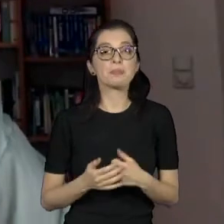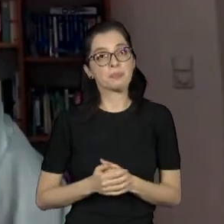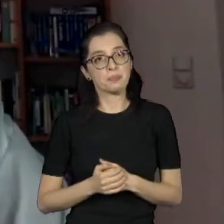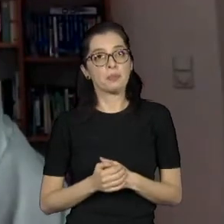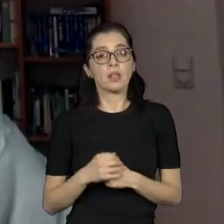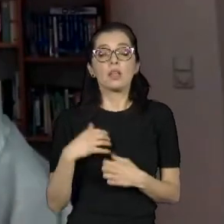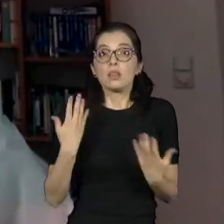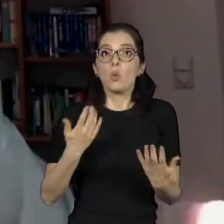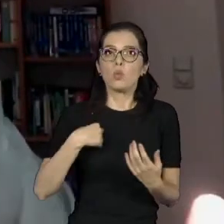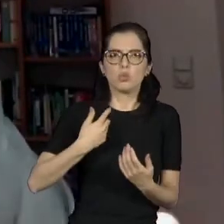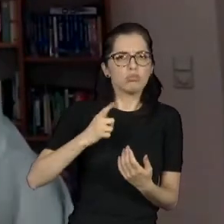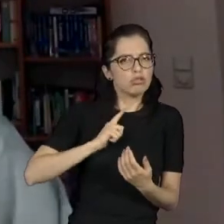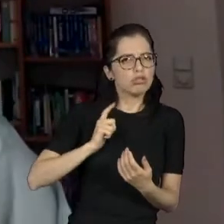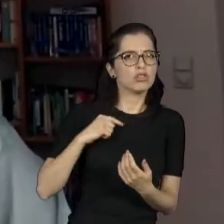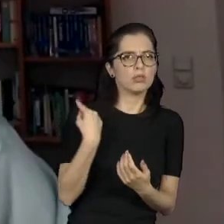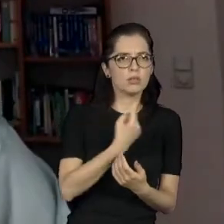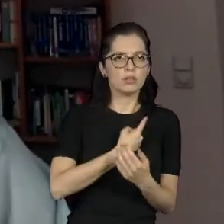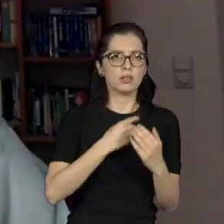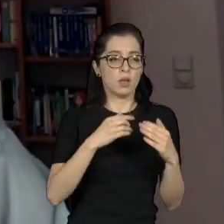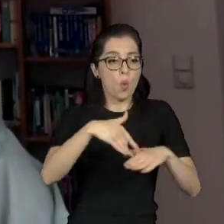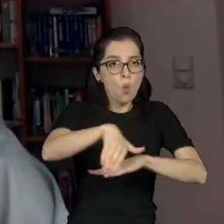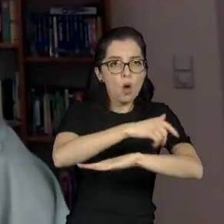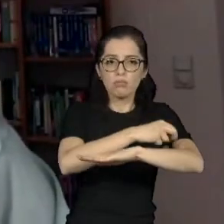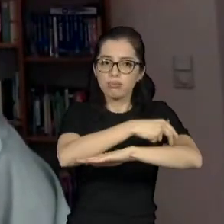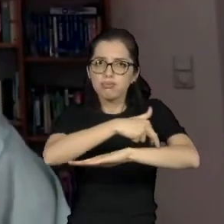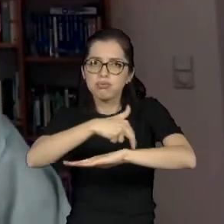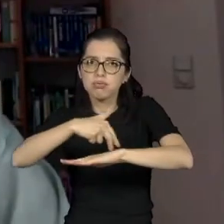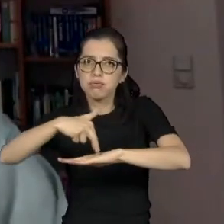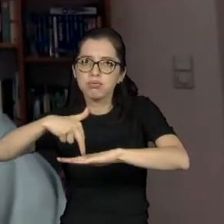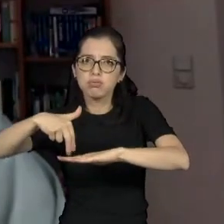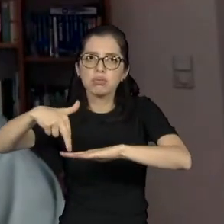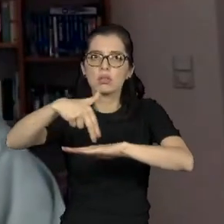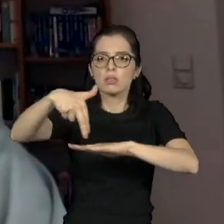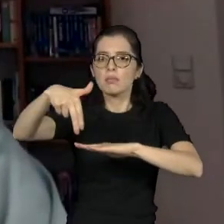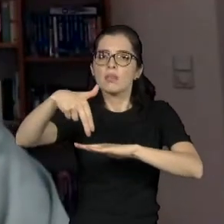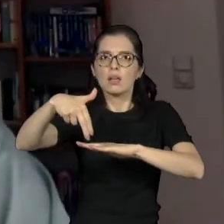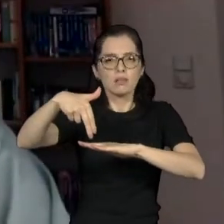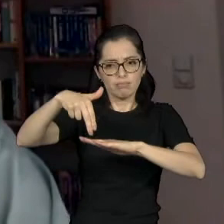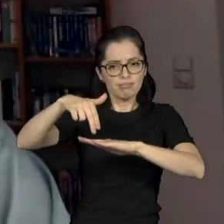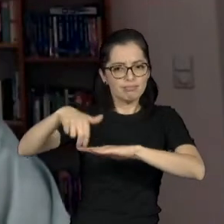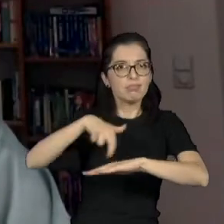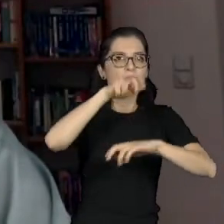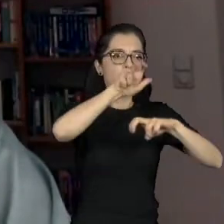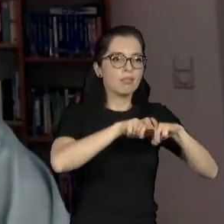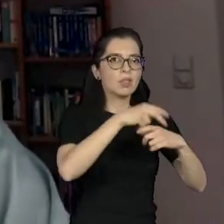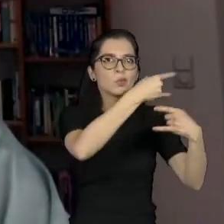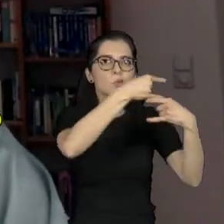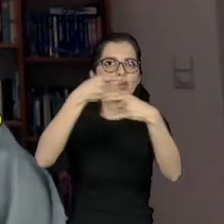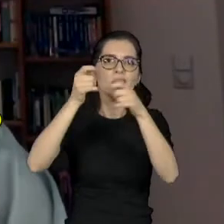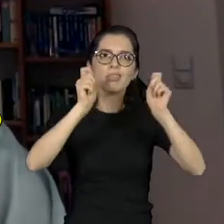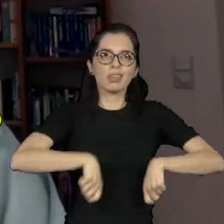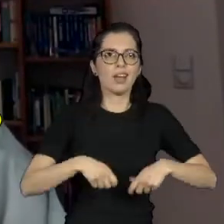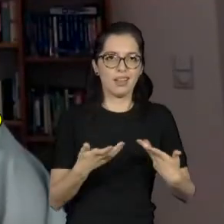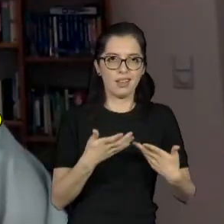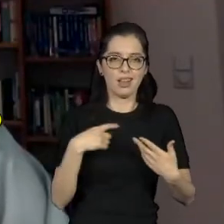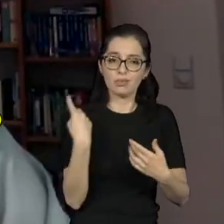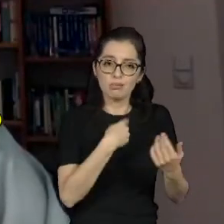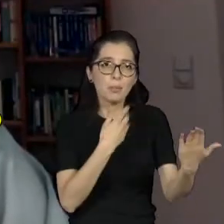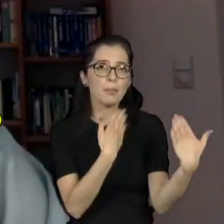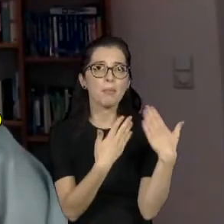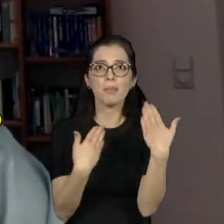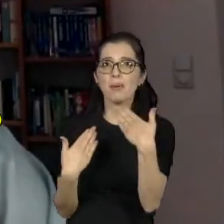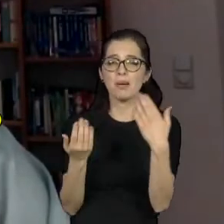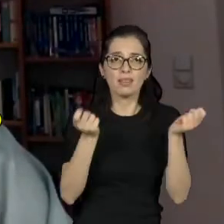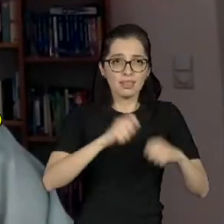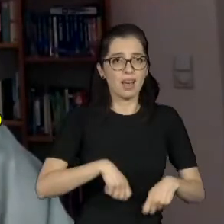When we had to move off of the streets, obviously, and move into the Zoom, they really